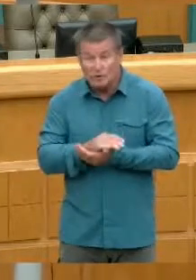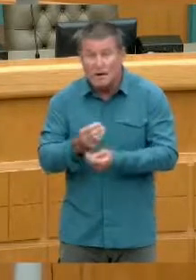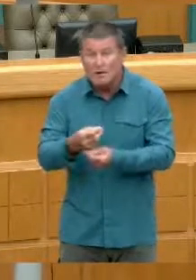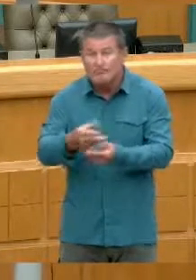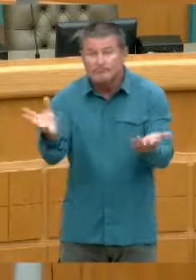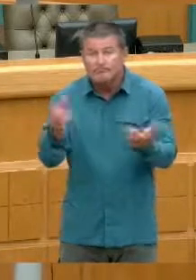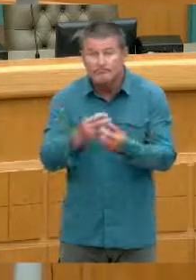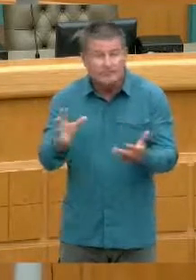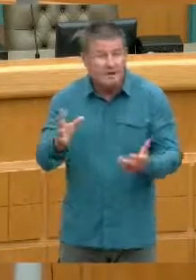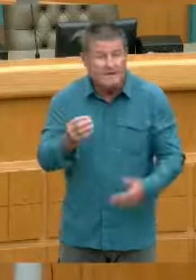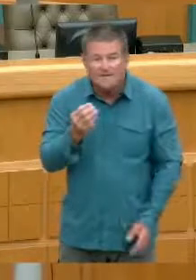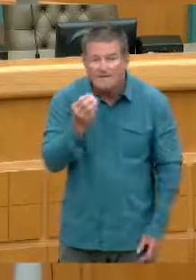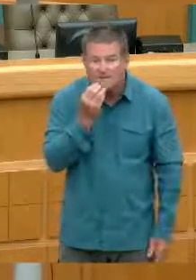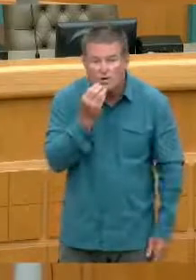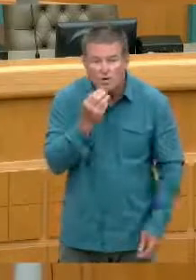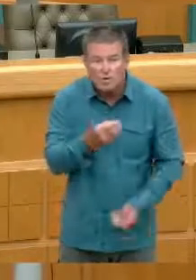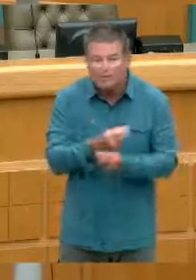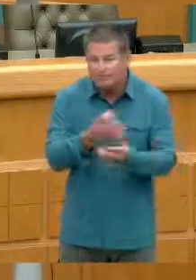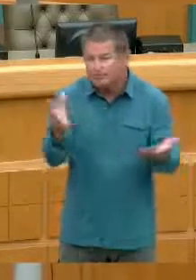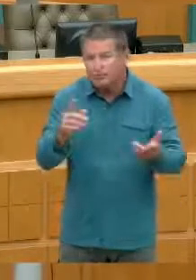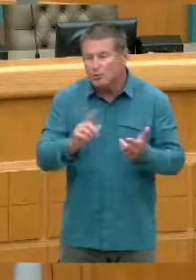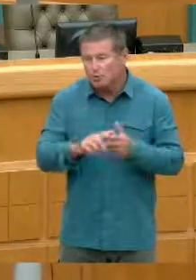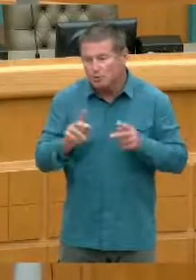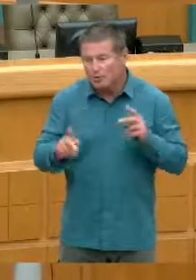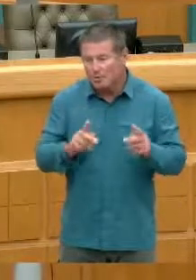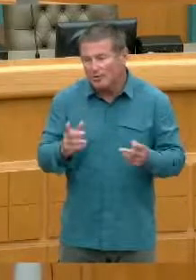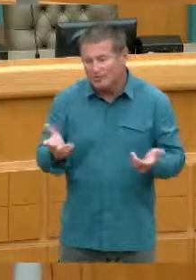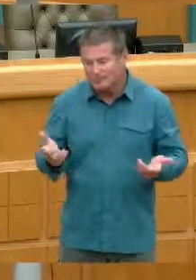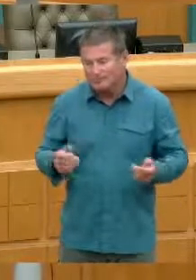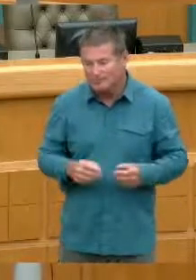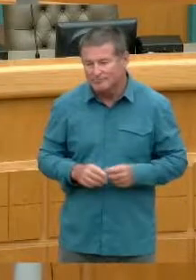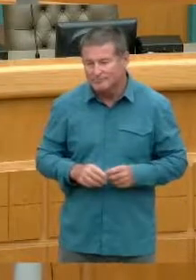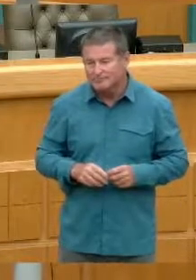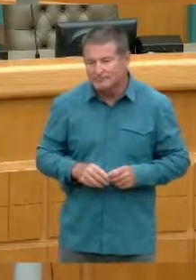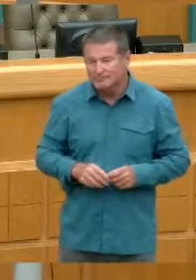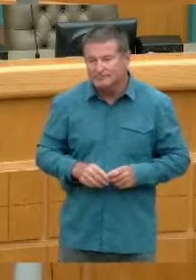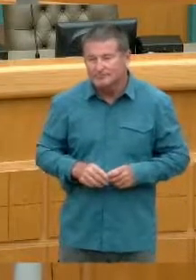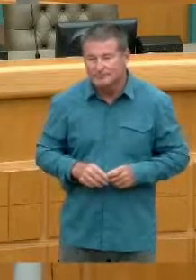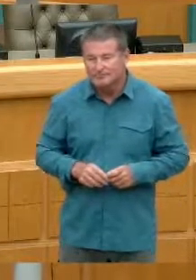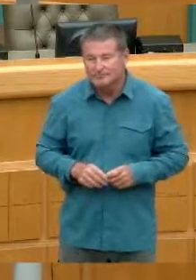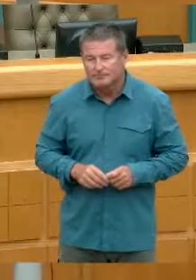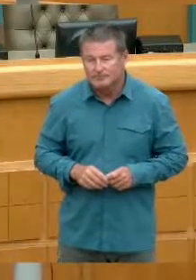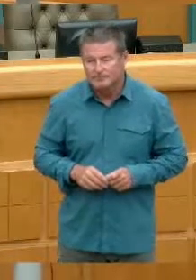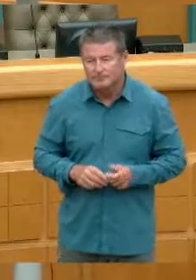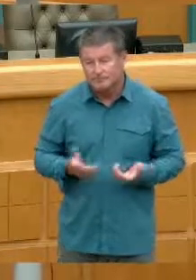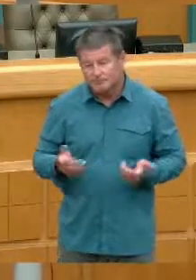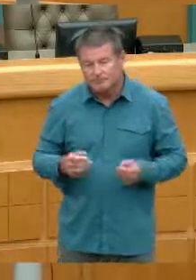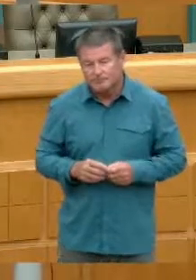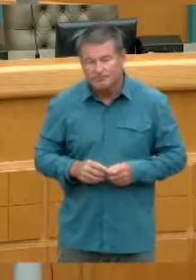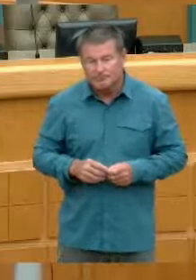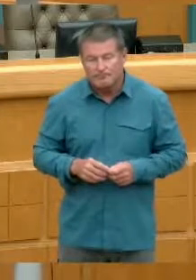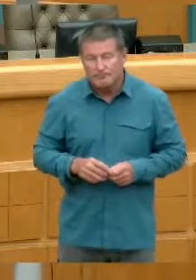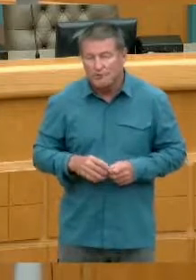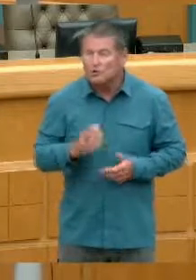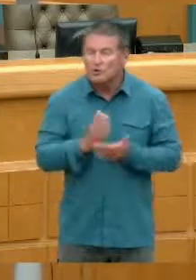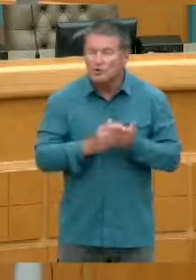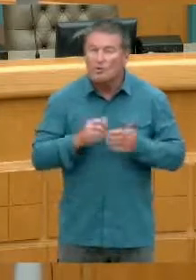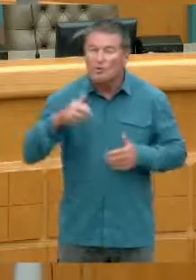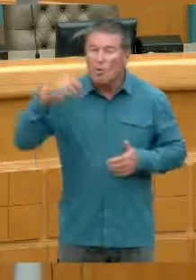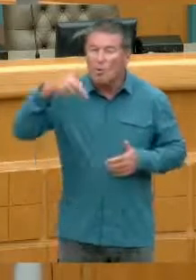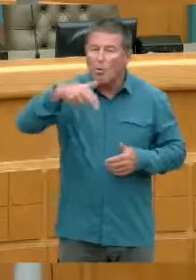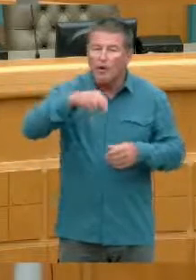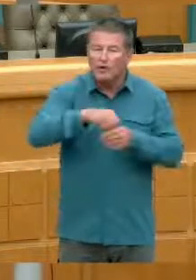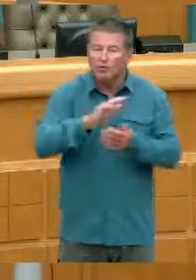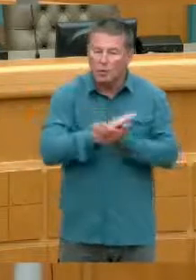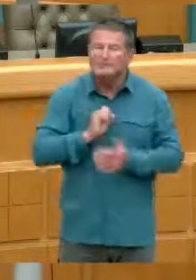being served sporadically to students in need. And so there's still going to be some activity at the